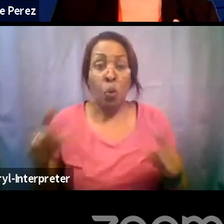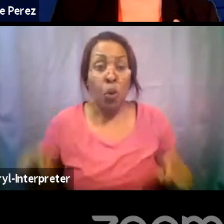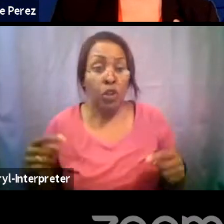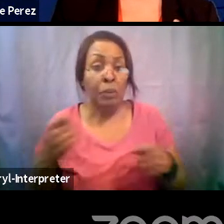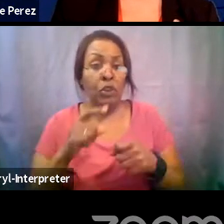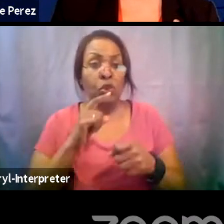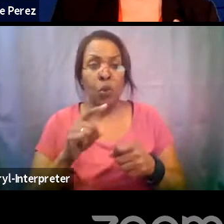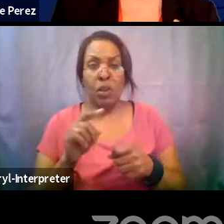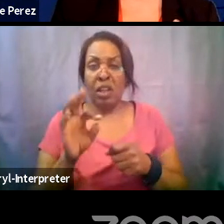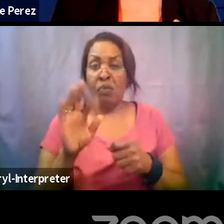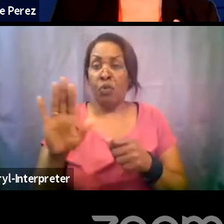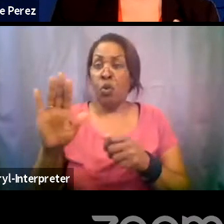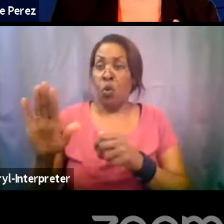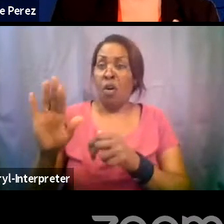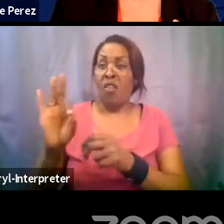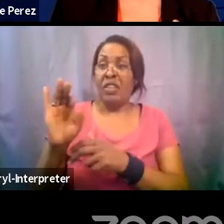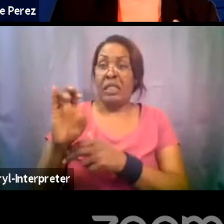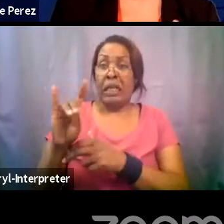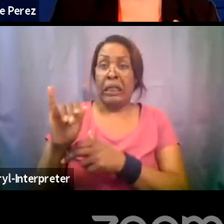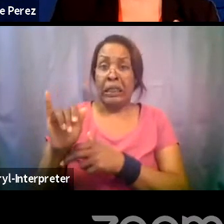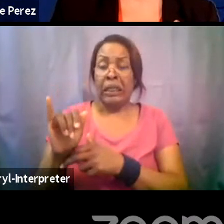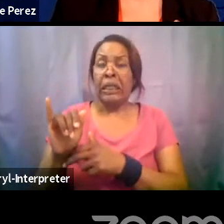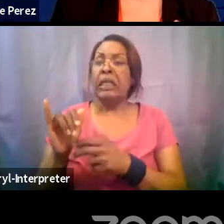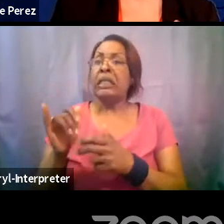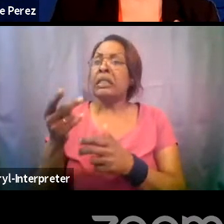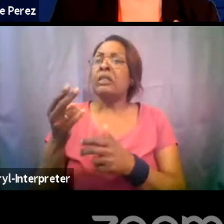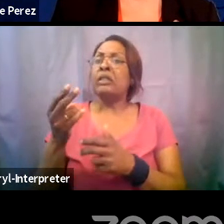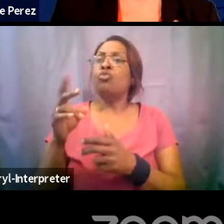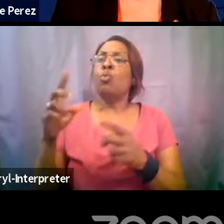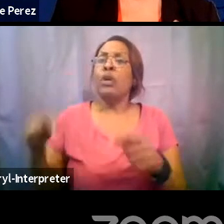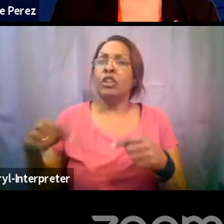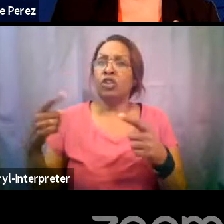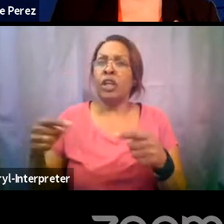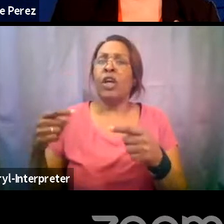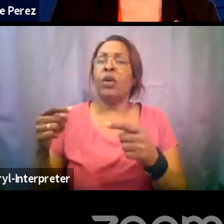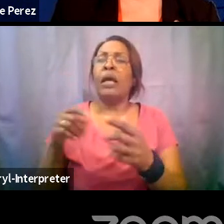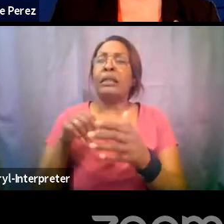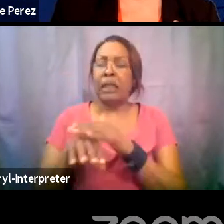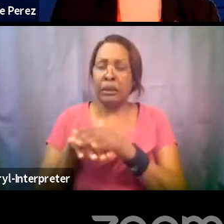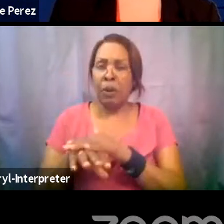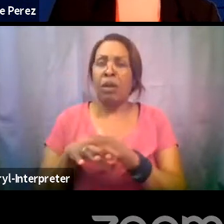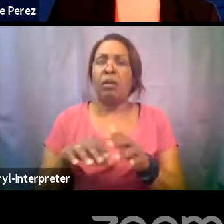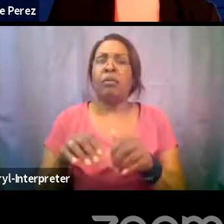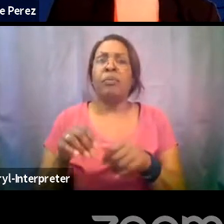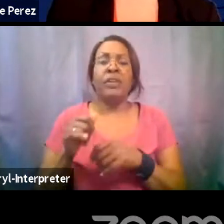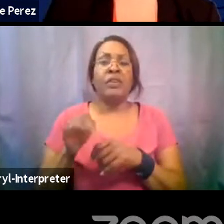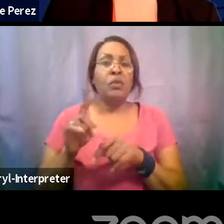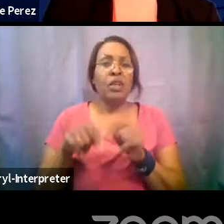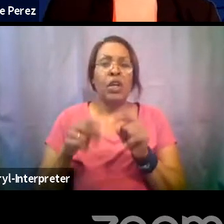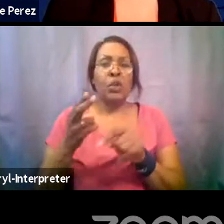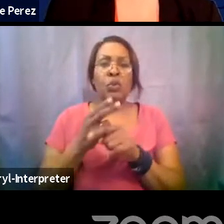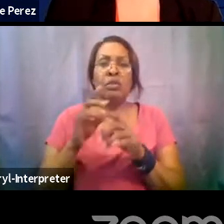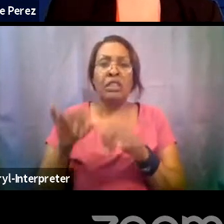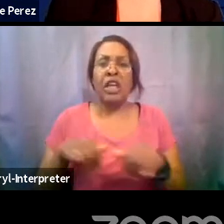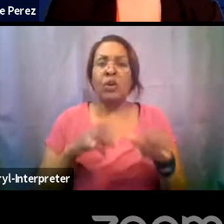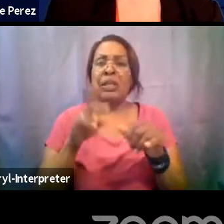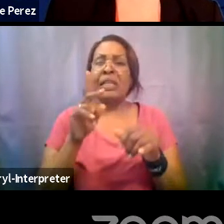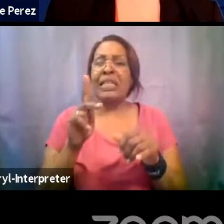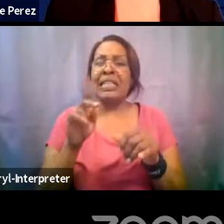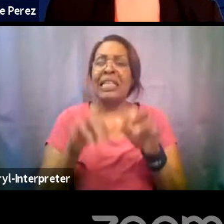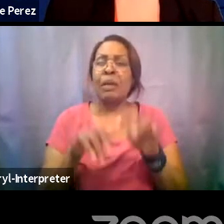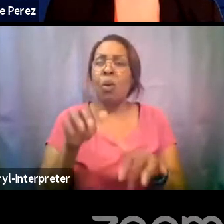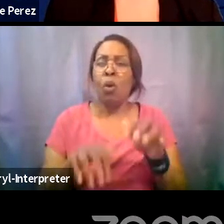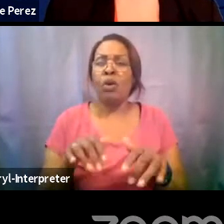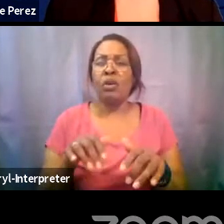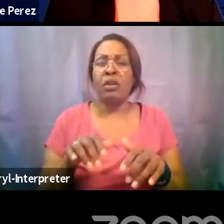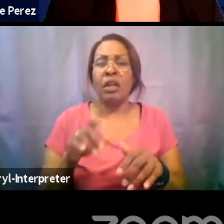the facility that you go to is handicap accessible, to make sure that if you can't use a standard keyboard, that another